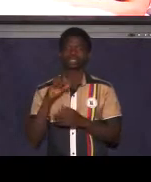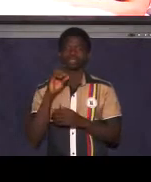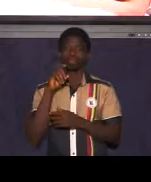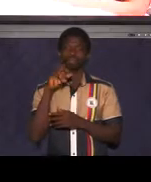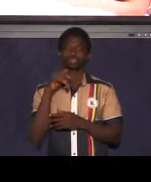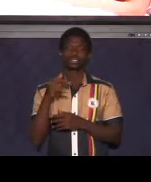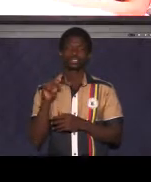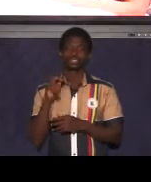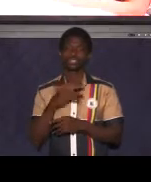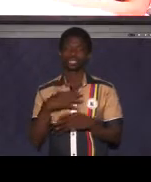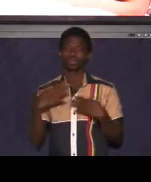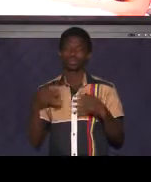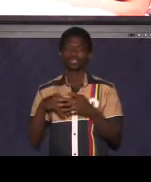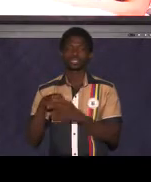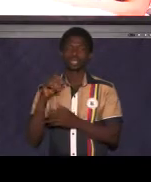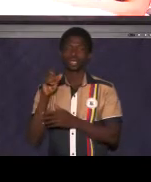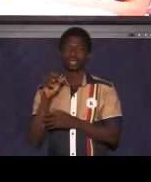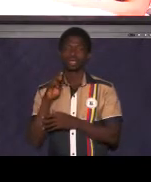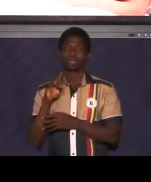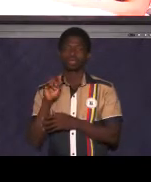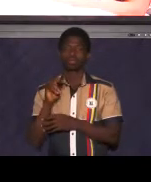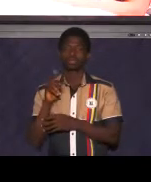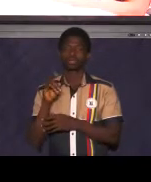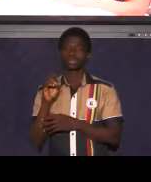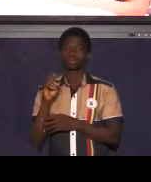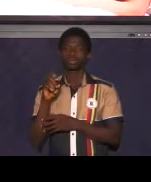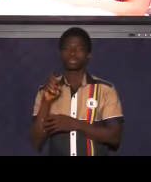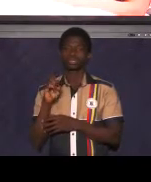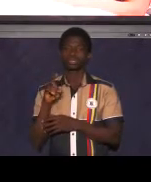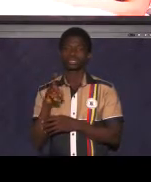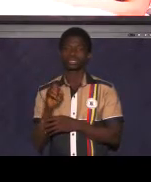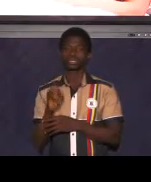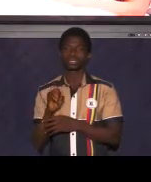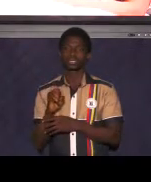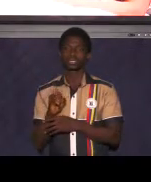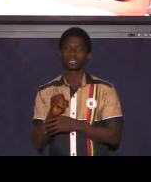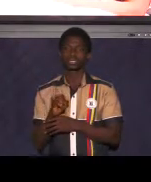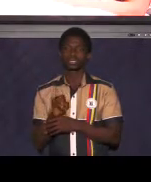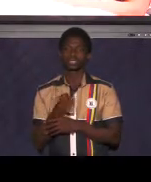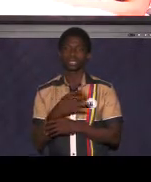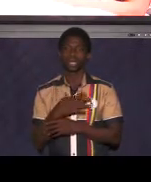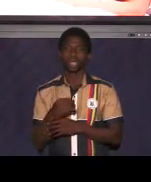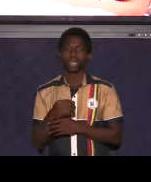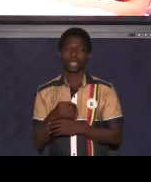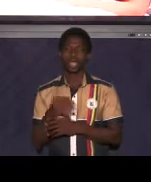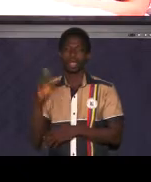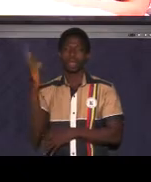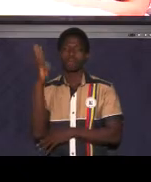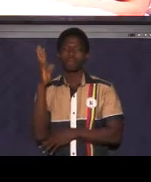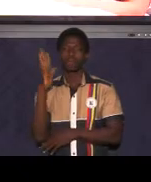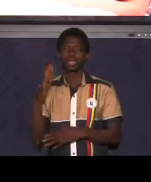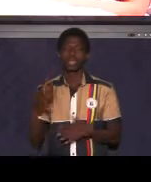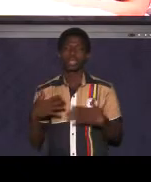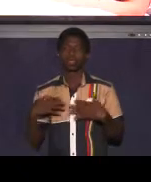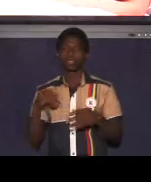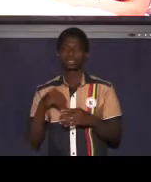breathe in oxygen and you breathe out carbon dioxide. While plants breathe